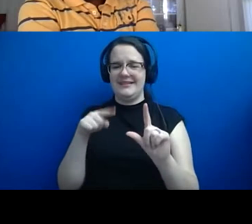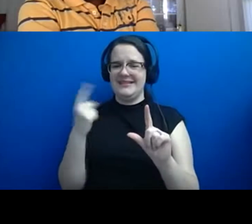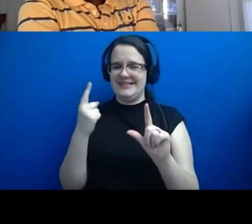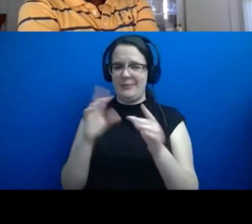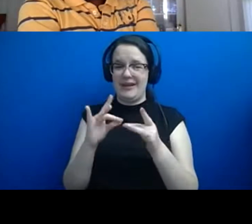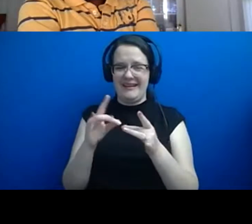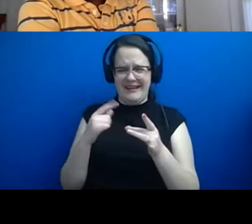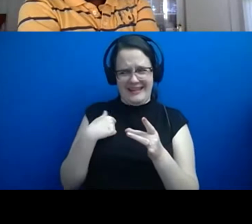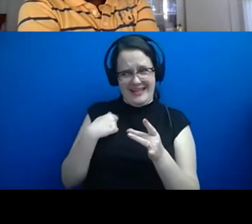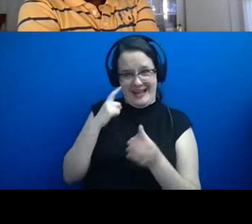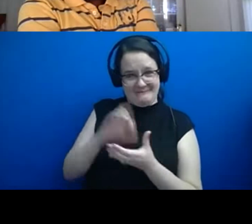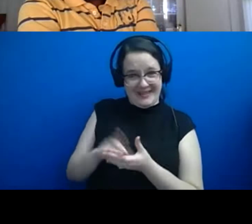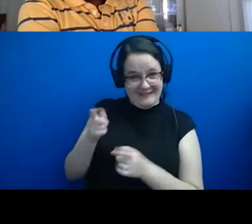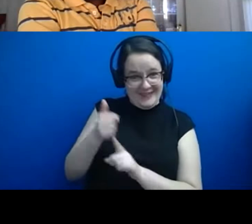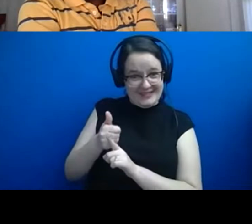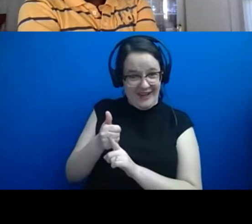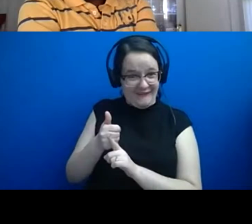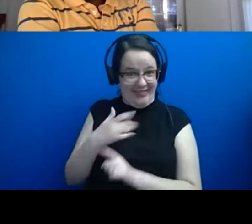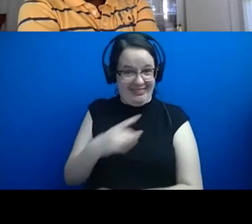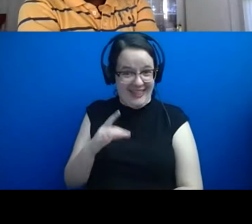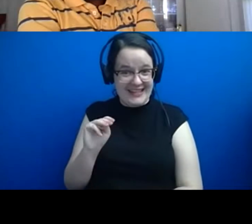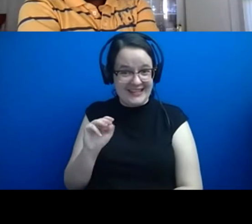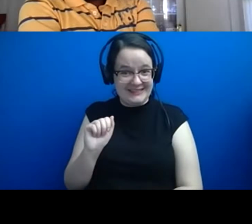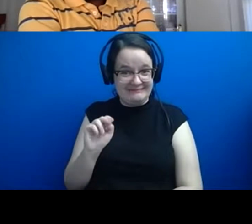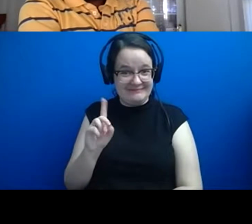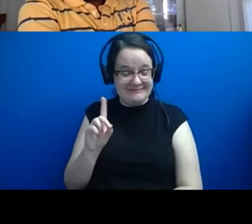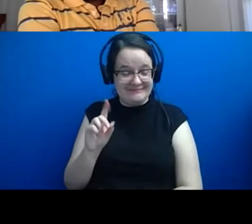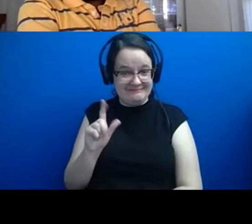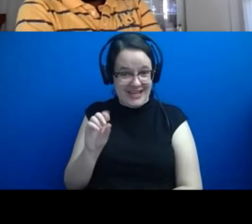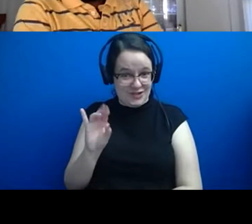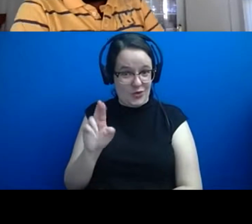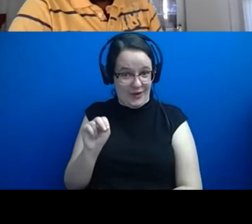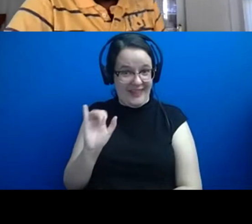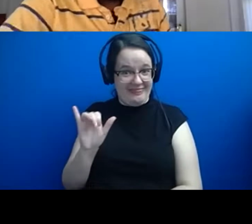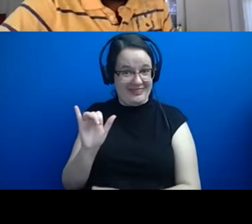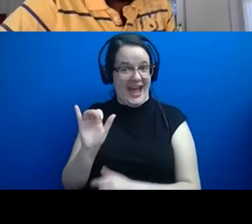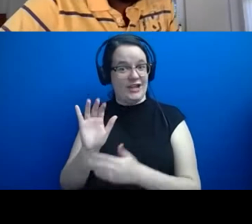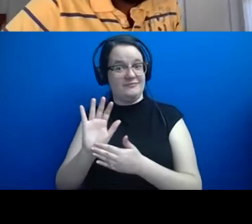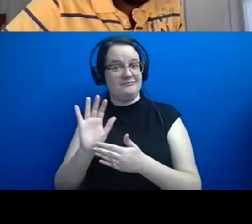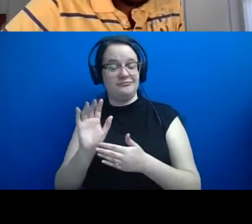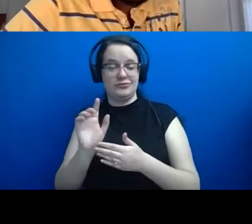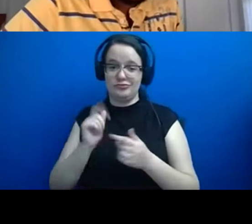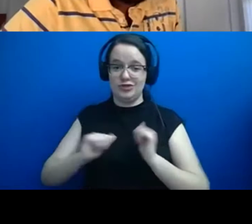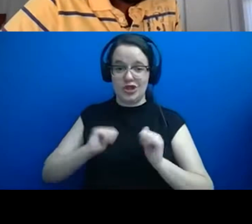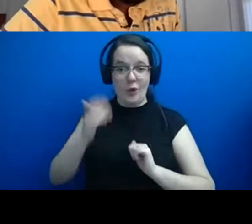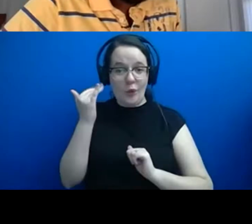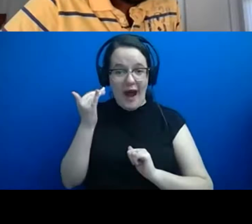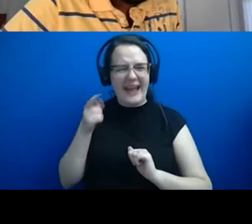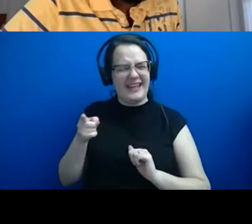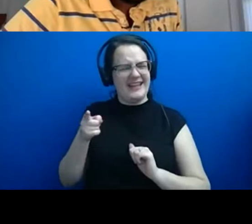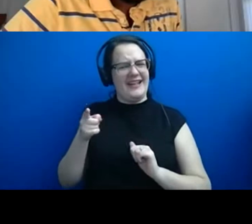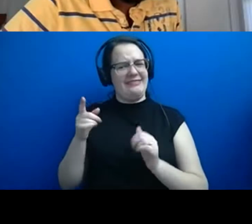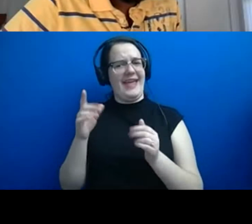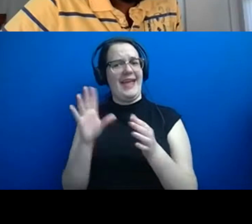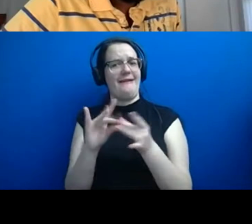fan, because it said, "This is the way of learning," and way was all capitalized. So whoever